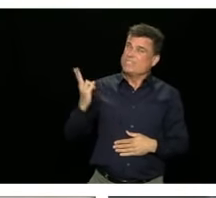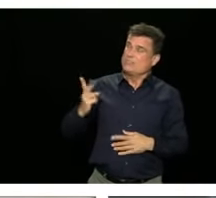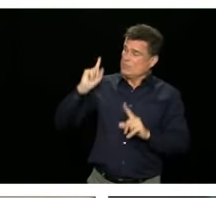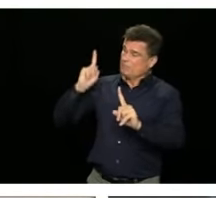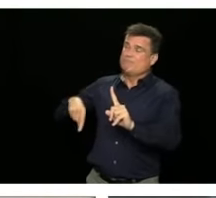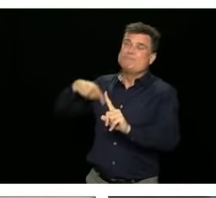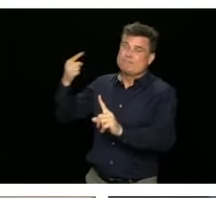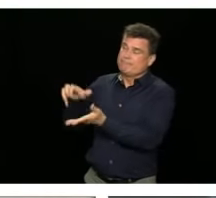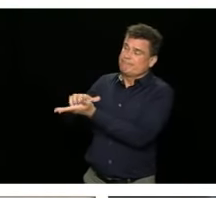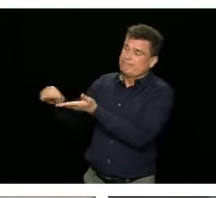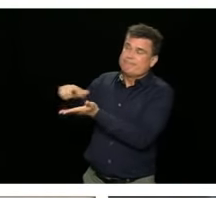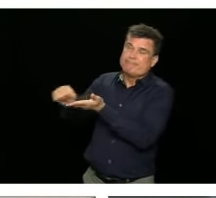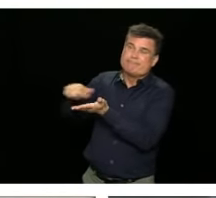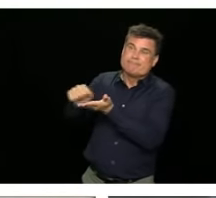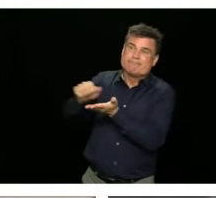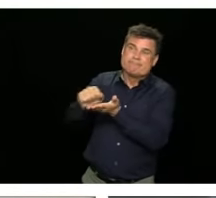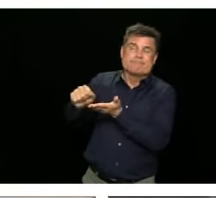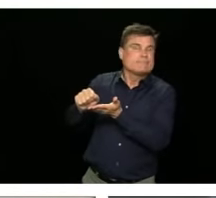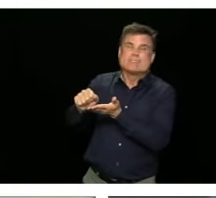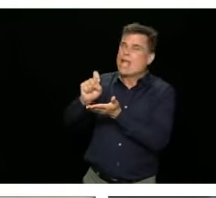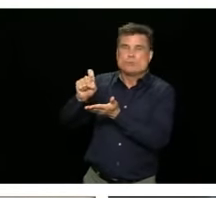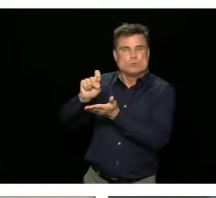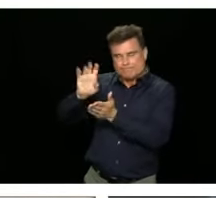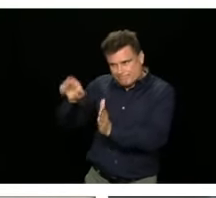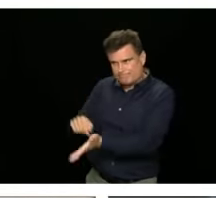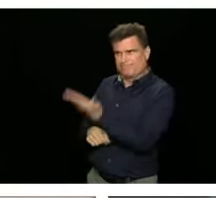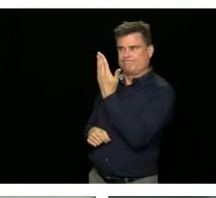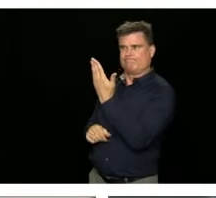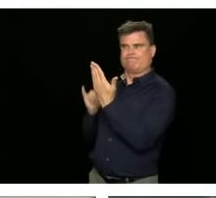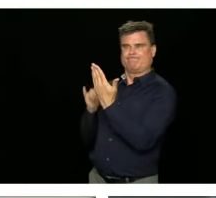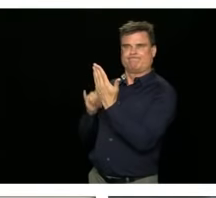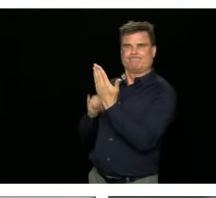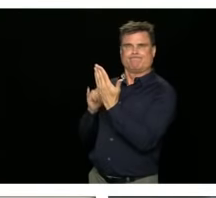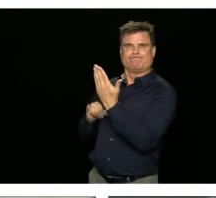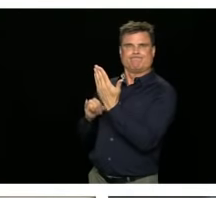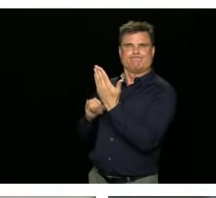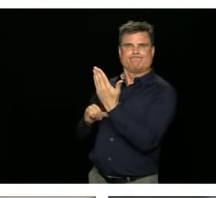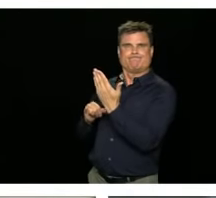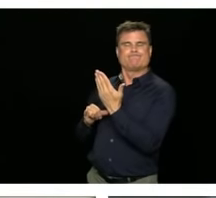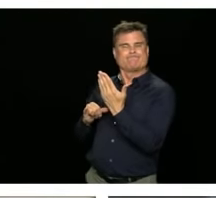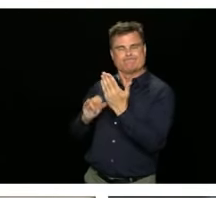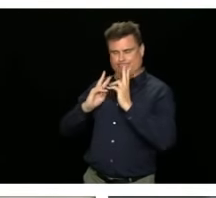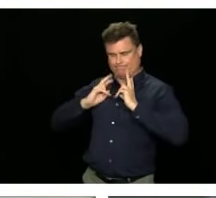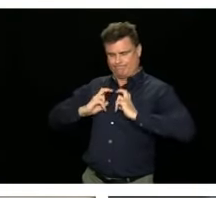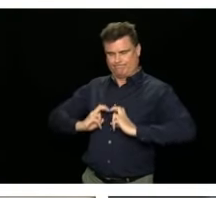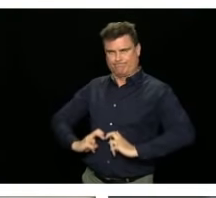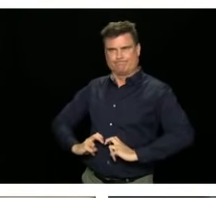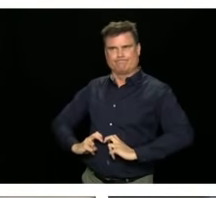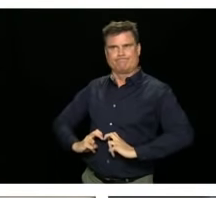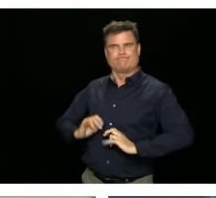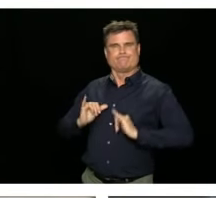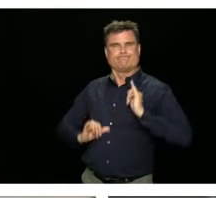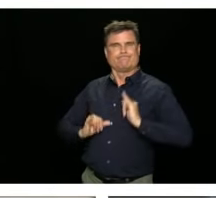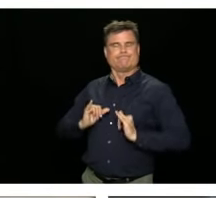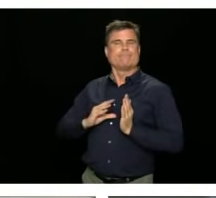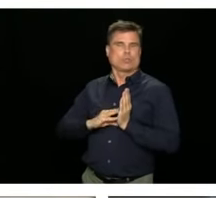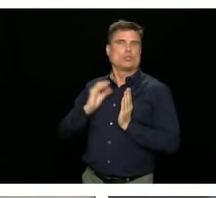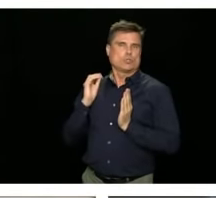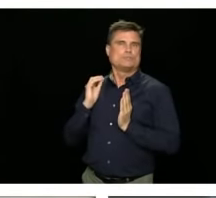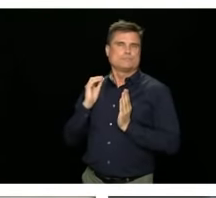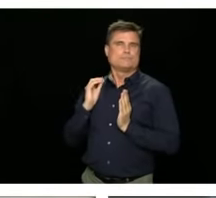forward, which we need to do. And so I'm very positive about the DRIPO legislation. I know I've had people message